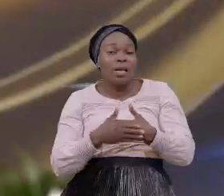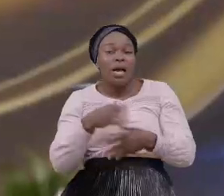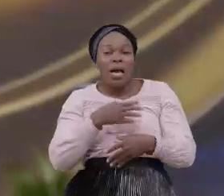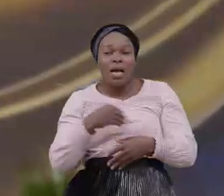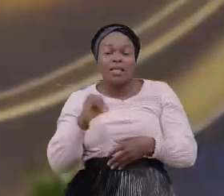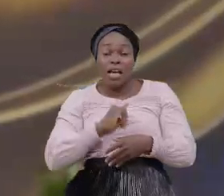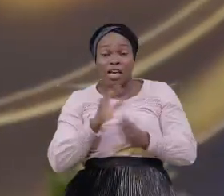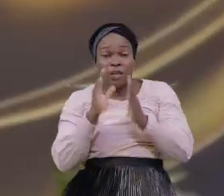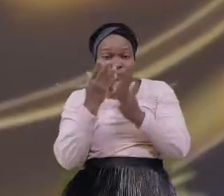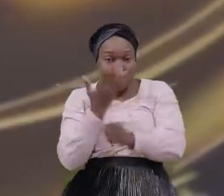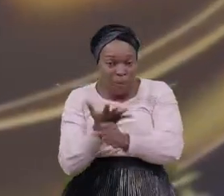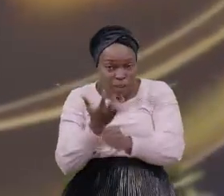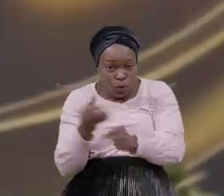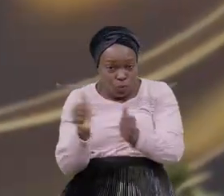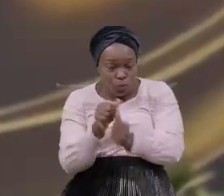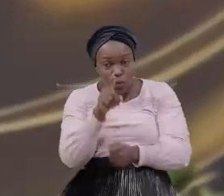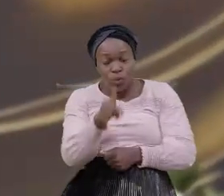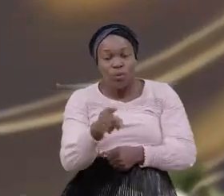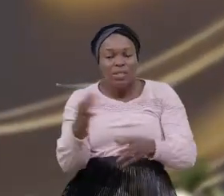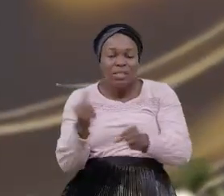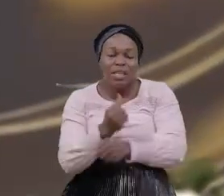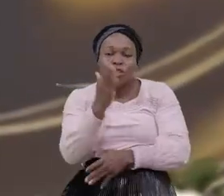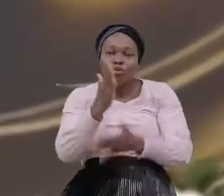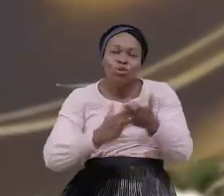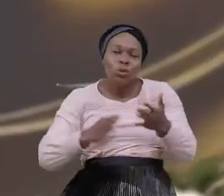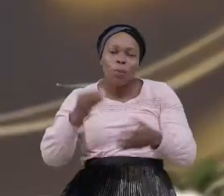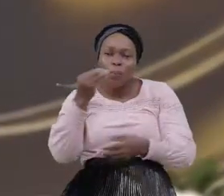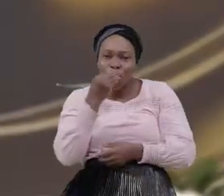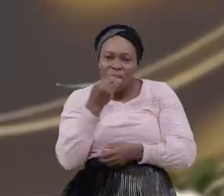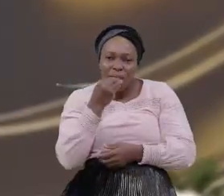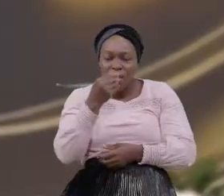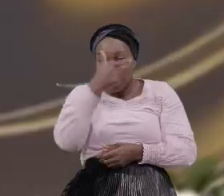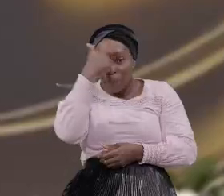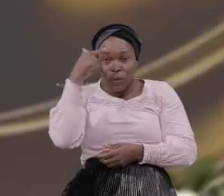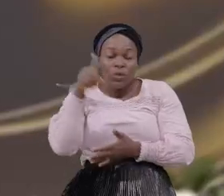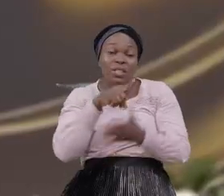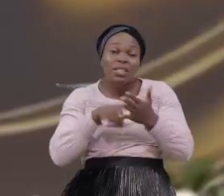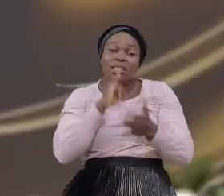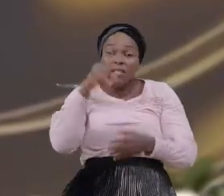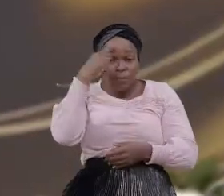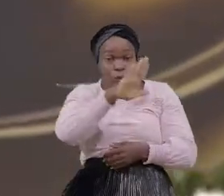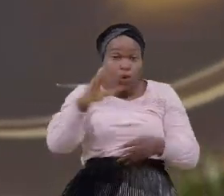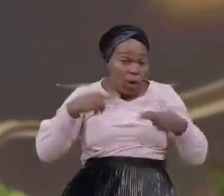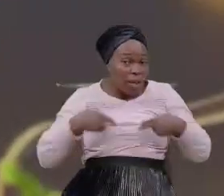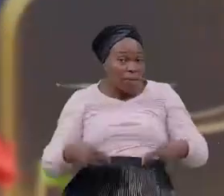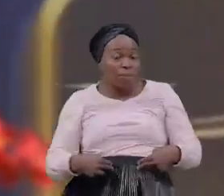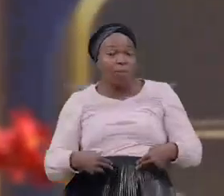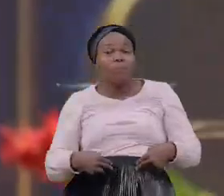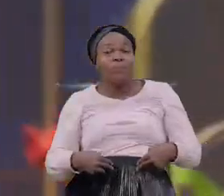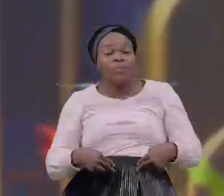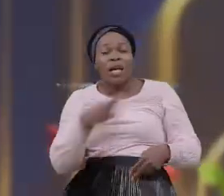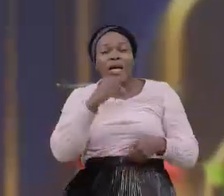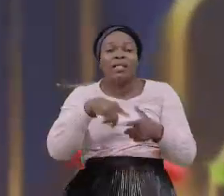take some meat, for this is for your health. And then it says,